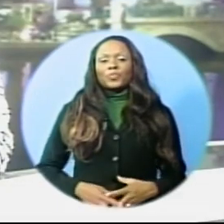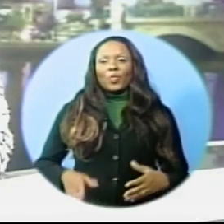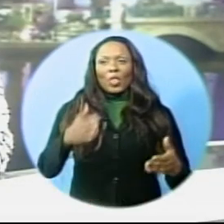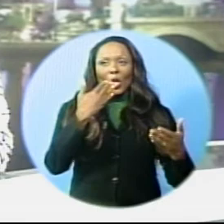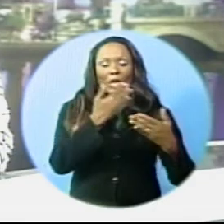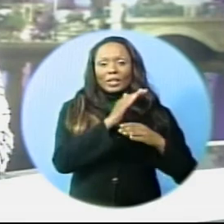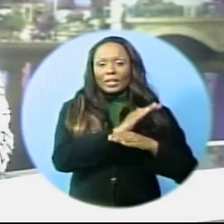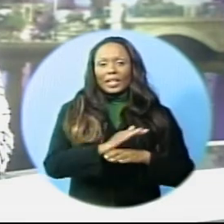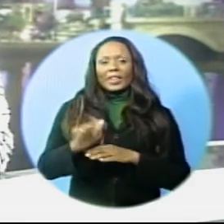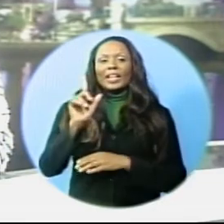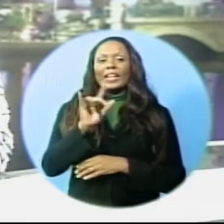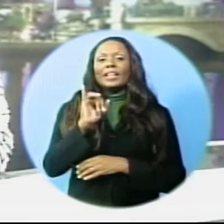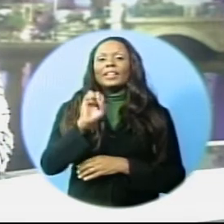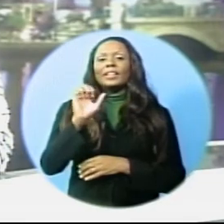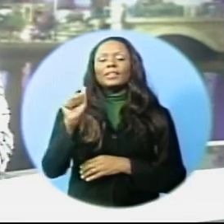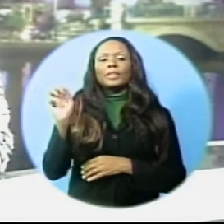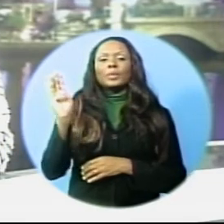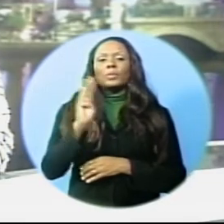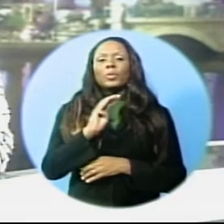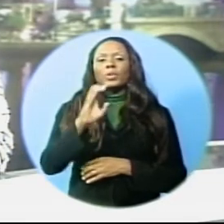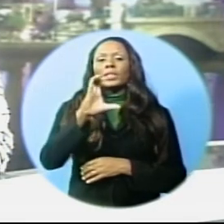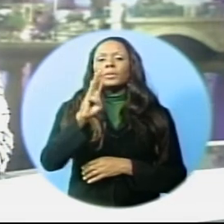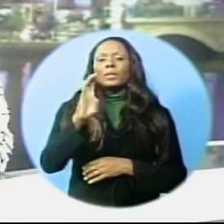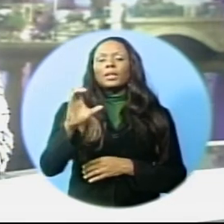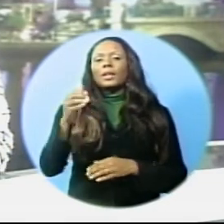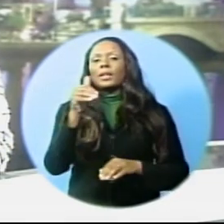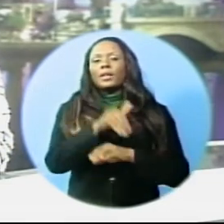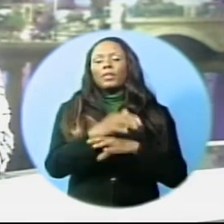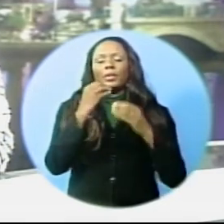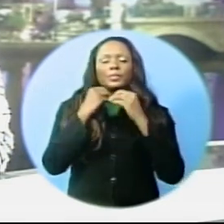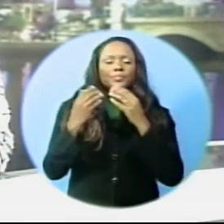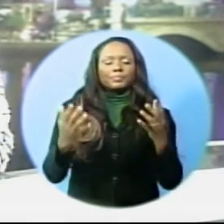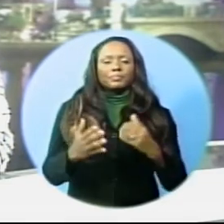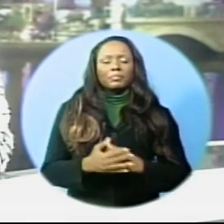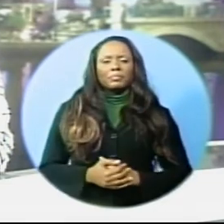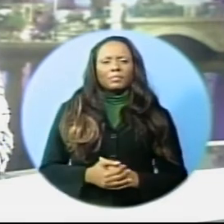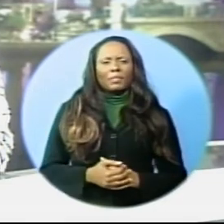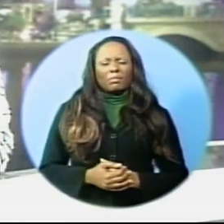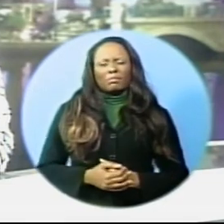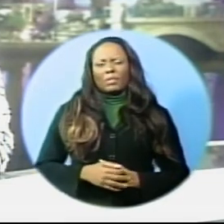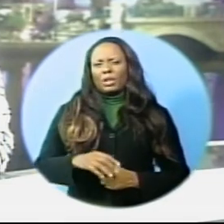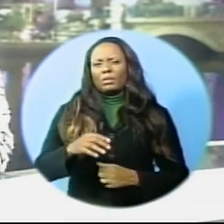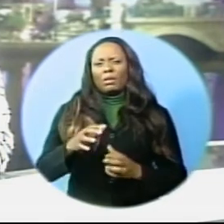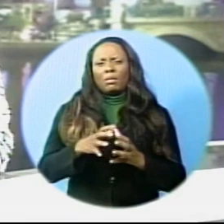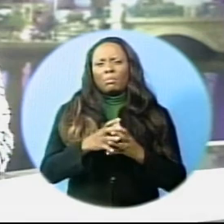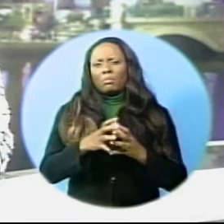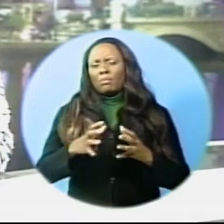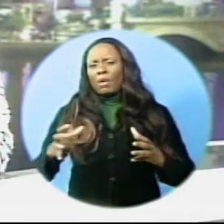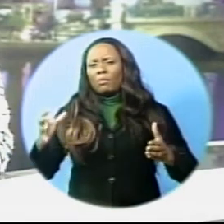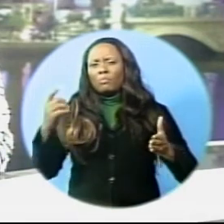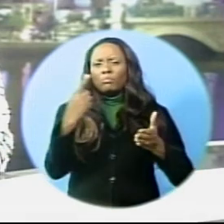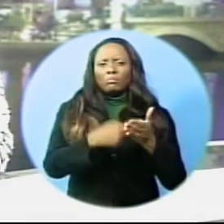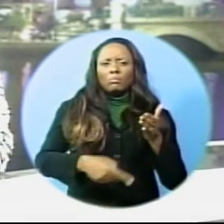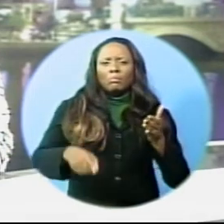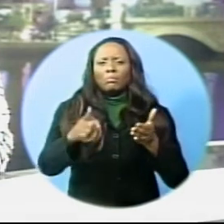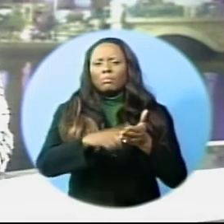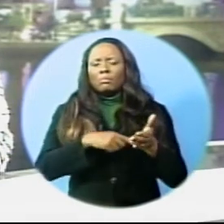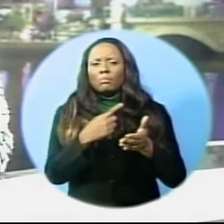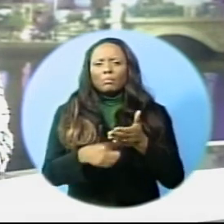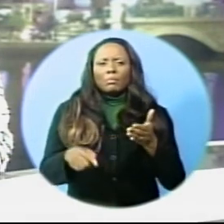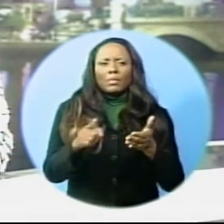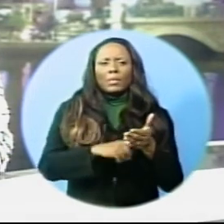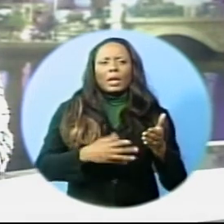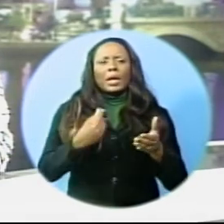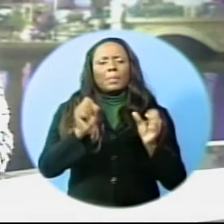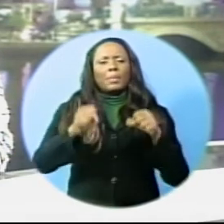Very good evening. I'm Lisa Broom with the CBC Evening News. There has been harsh criticism and even a threat of court action over plans